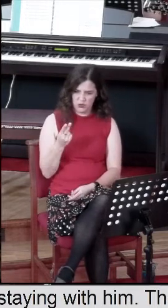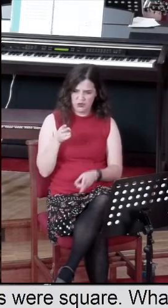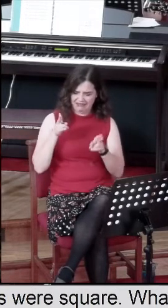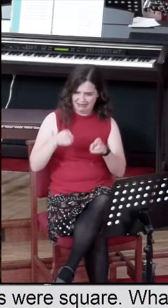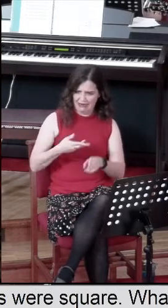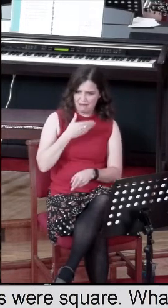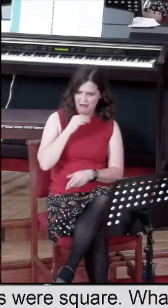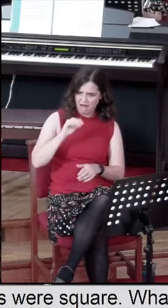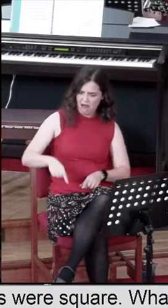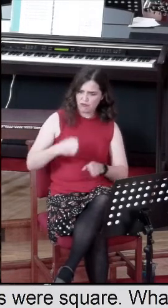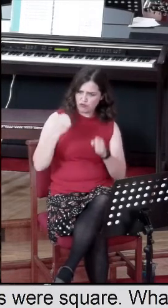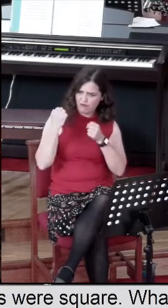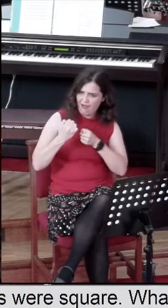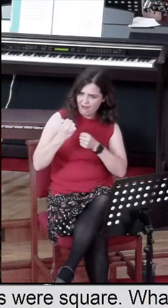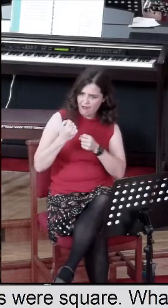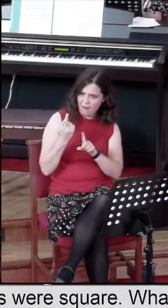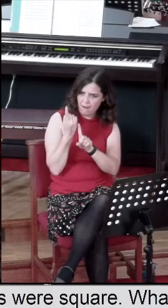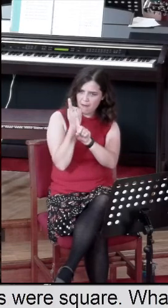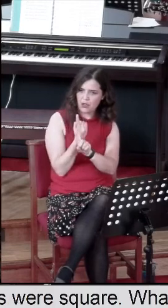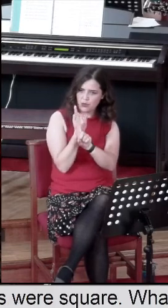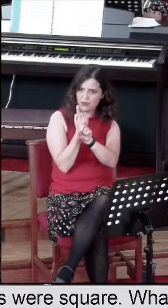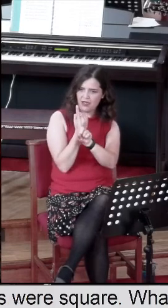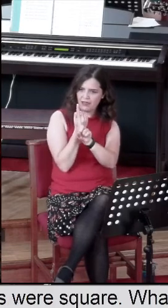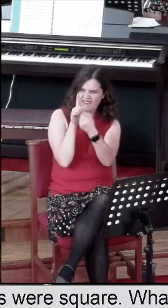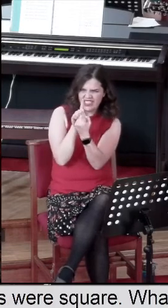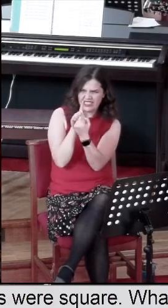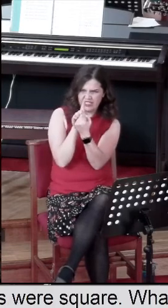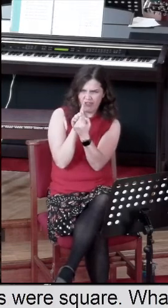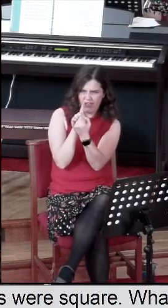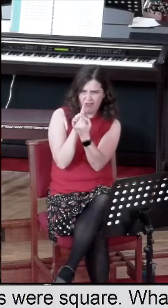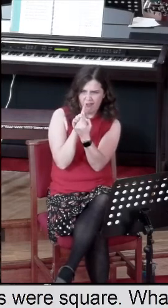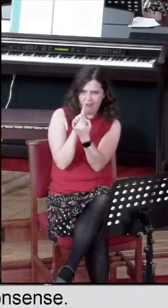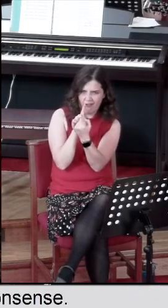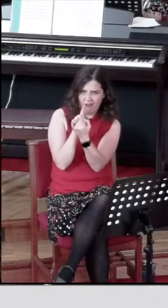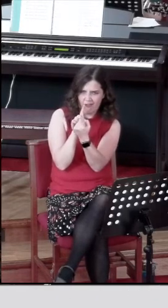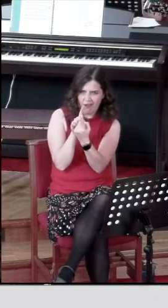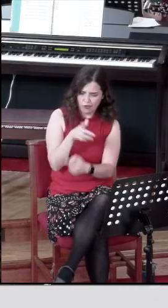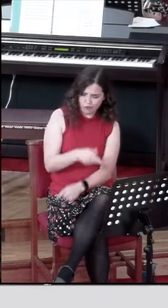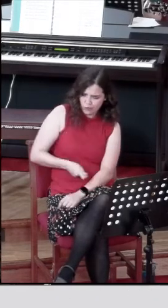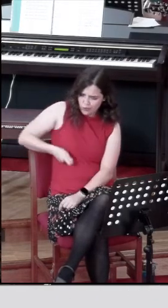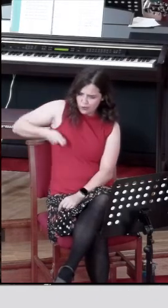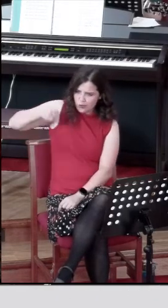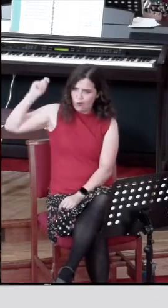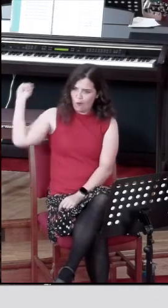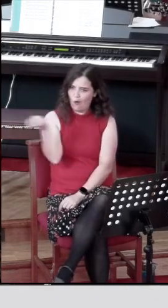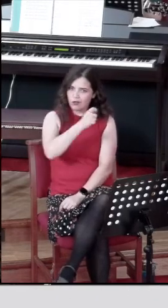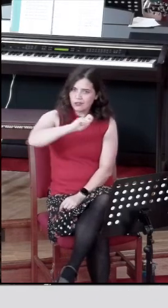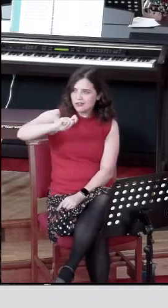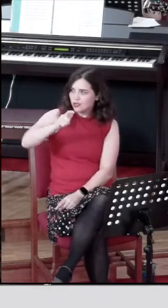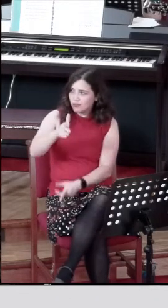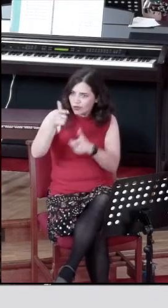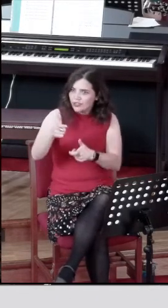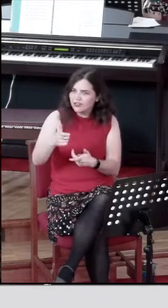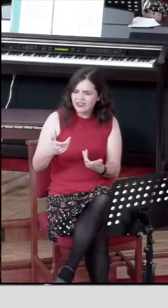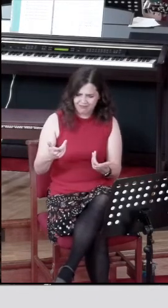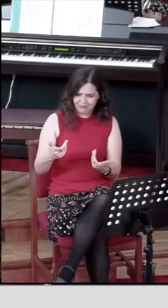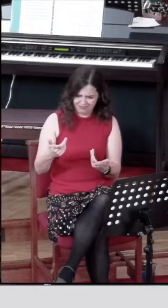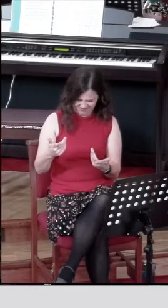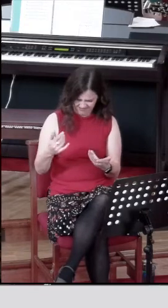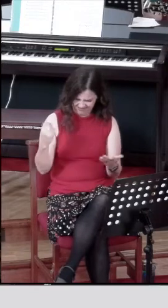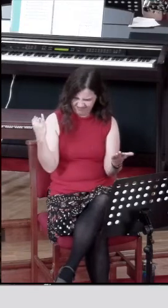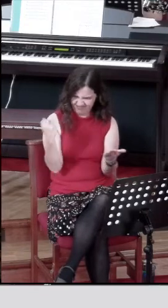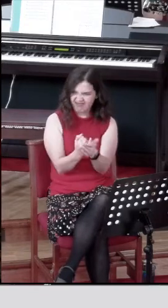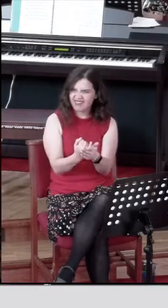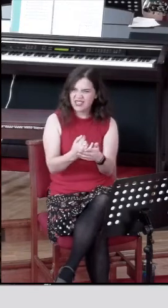up to fight. Back to back, they faced each other, drew their swords and couldn't do it. It wouldn't happen, would it? It